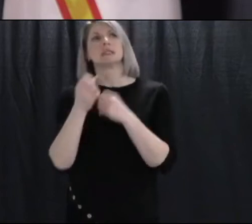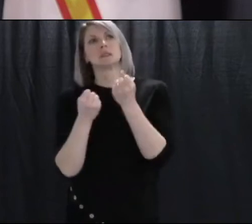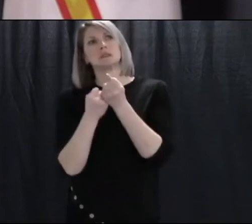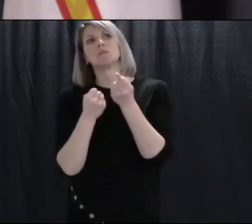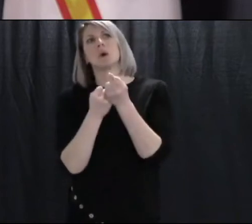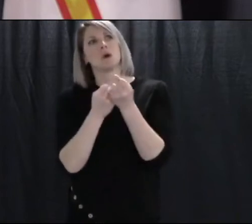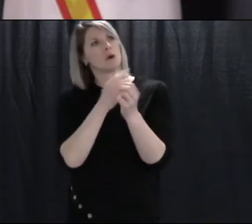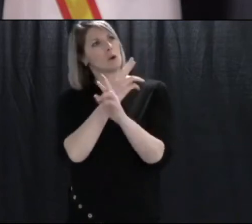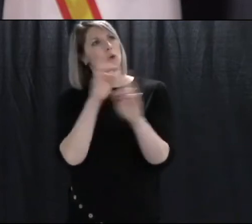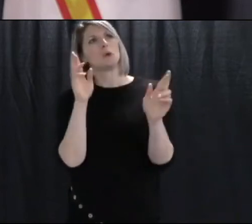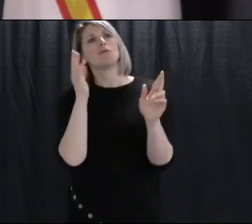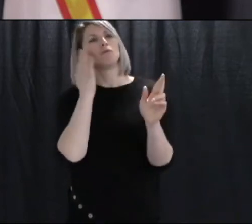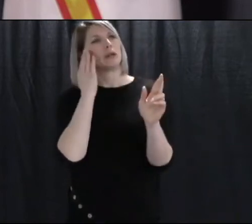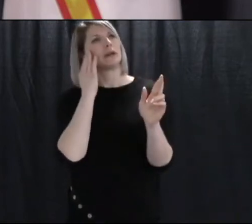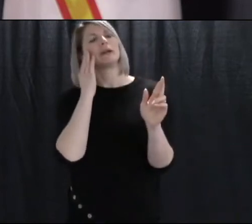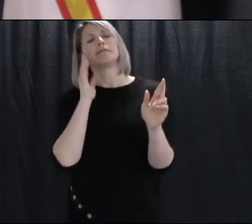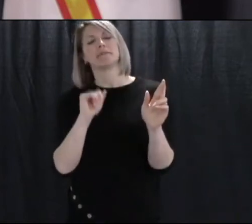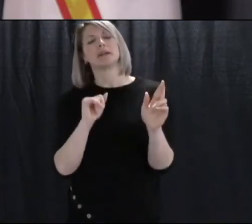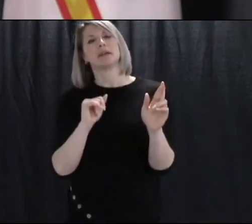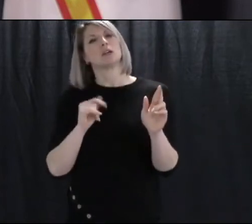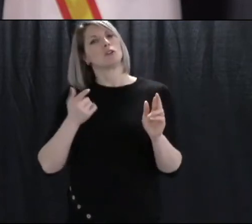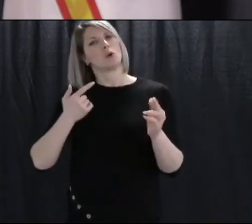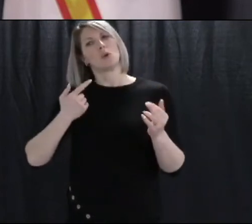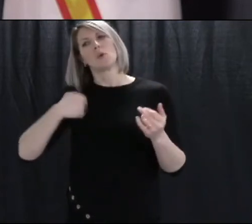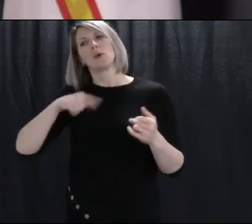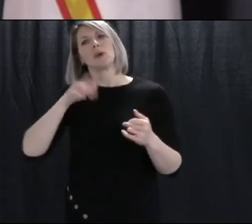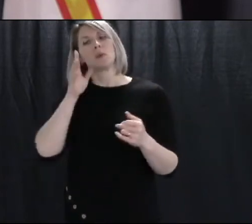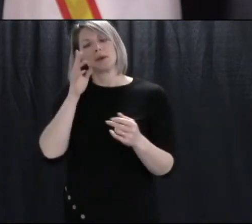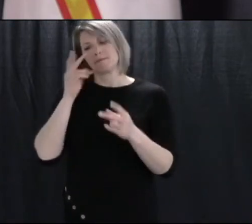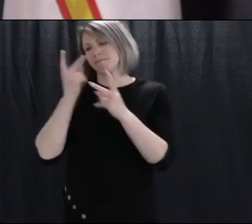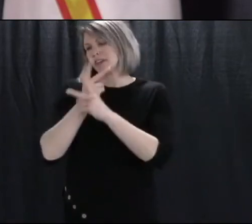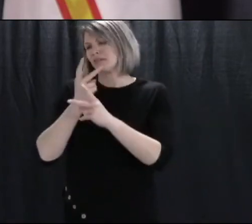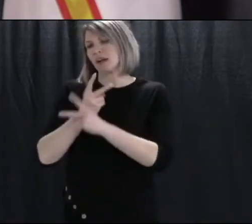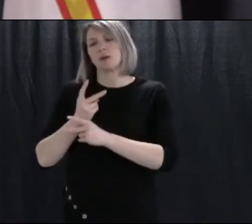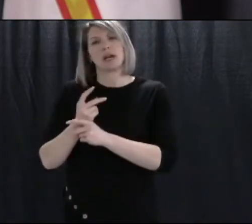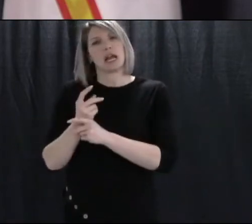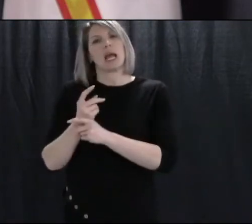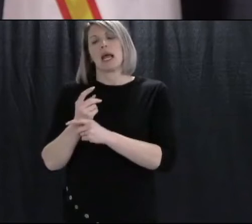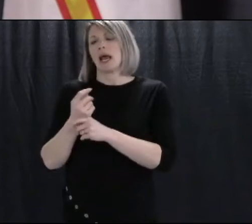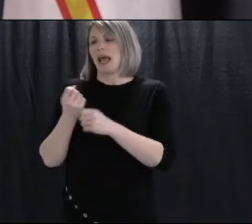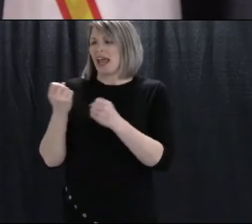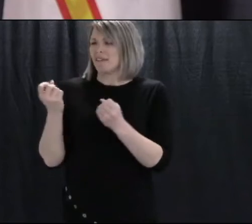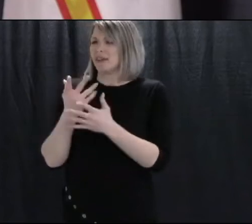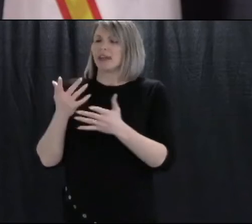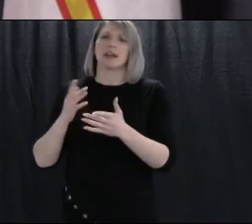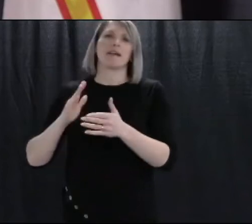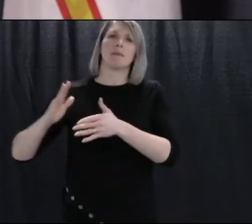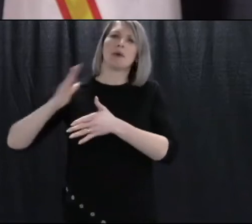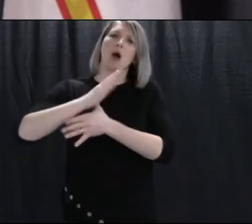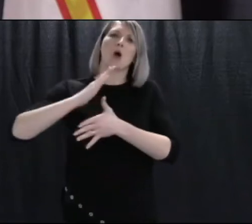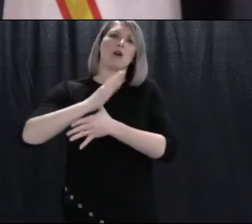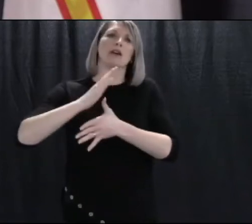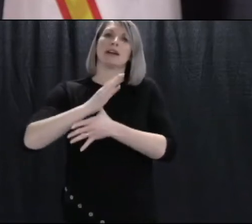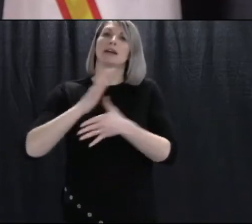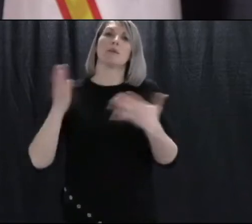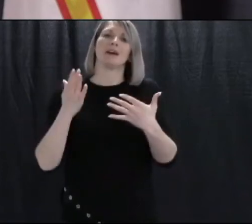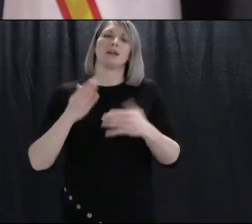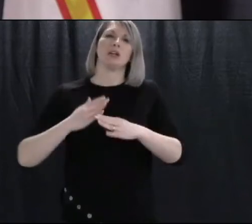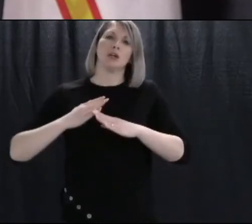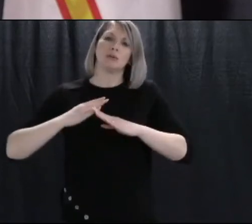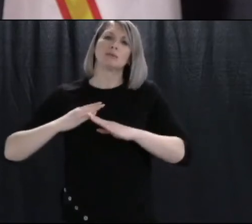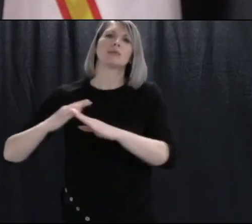have, whatever resources that we have available to us, we will put to the number one priority today, which is to